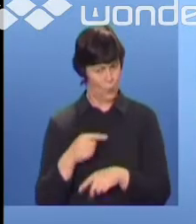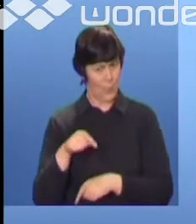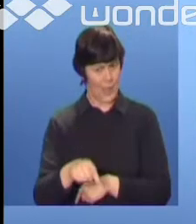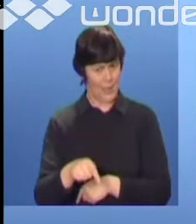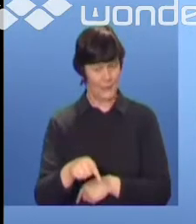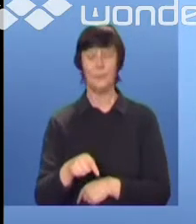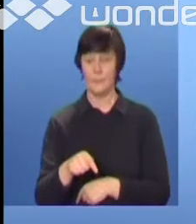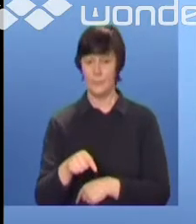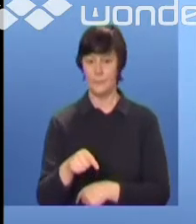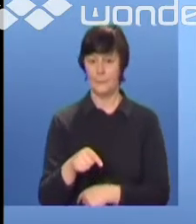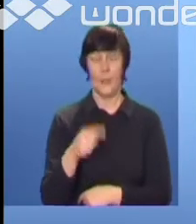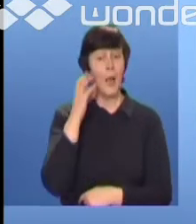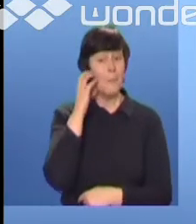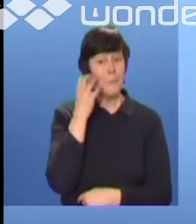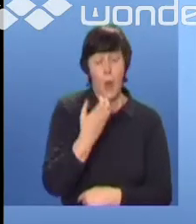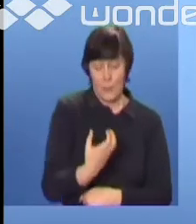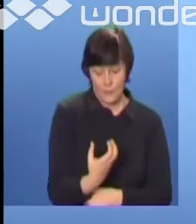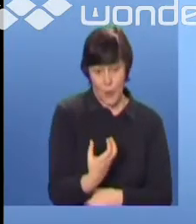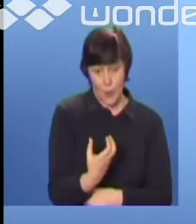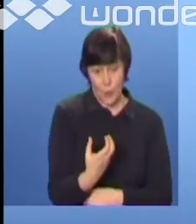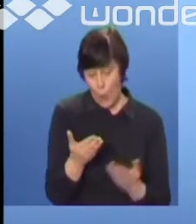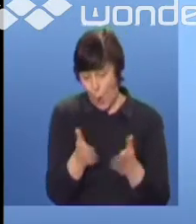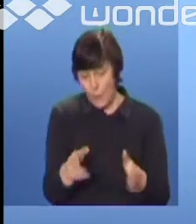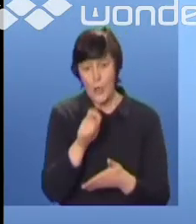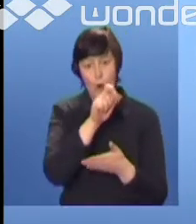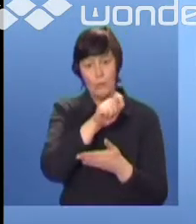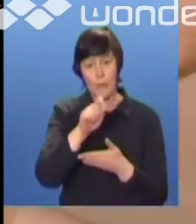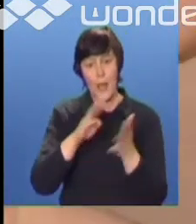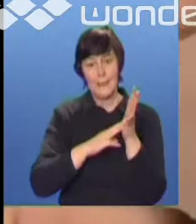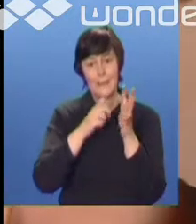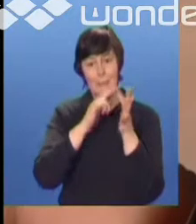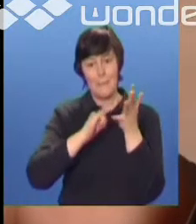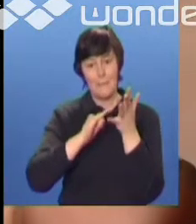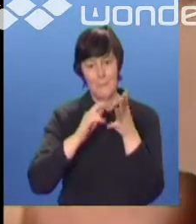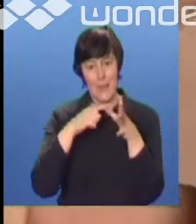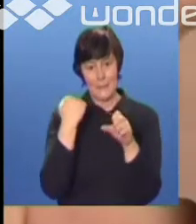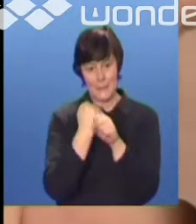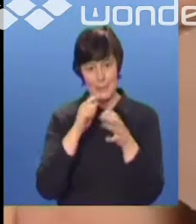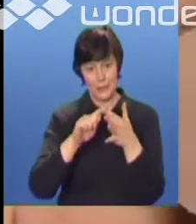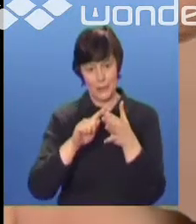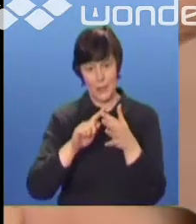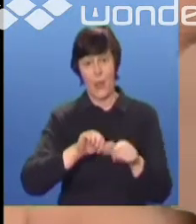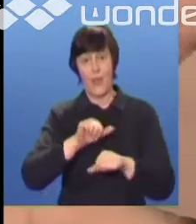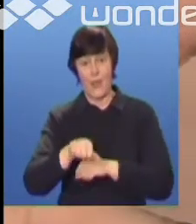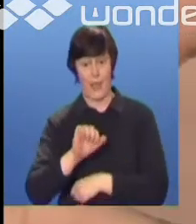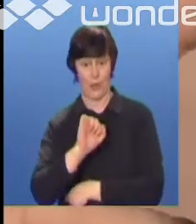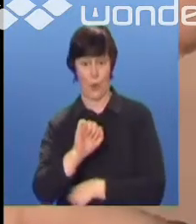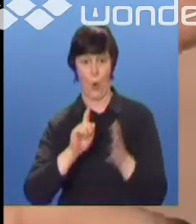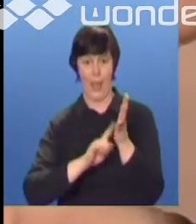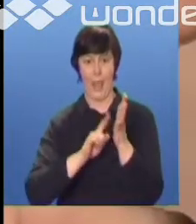it. To begin making your bid, you need to open a new text message, then enter your Locata identification